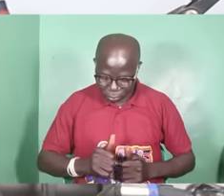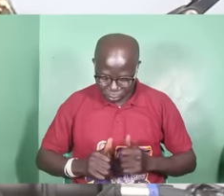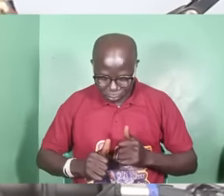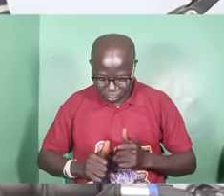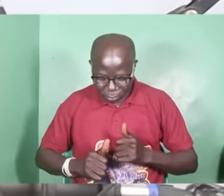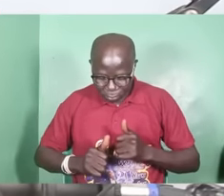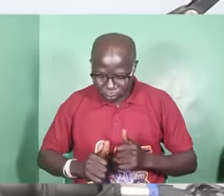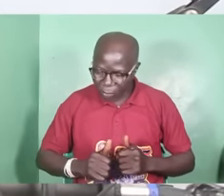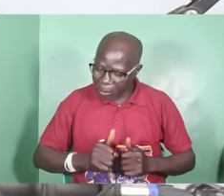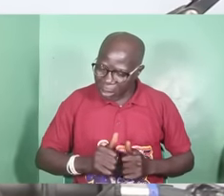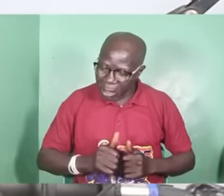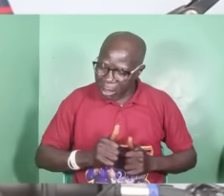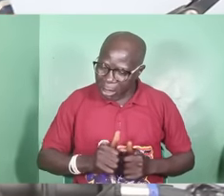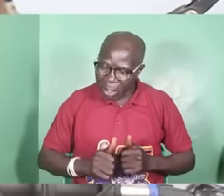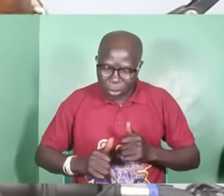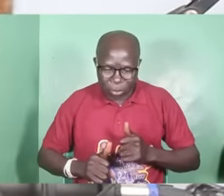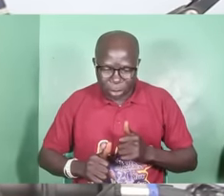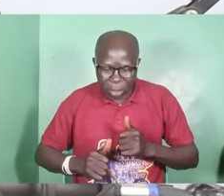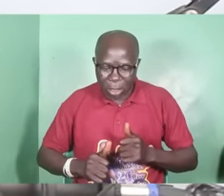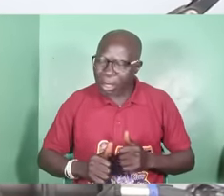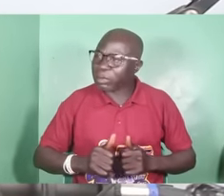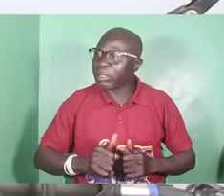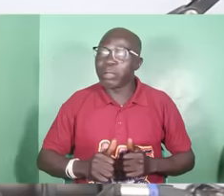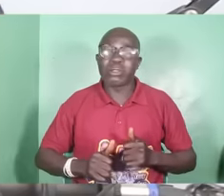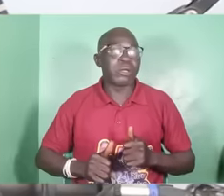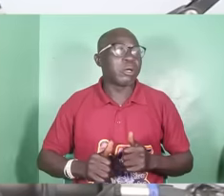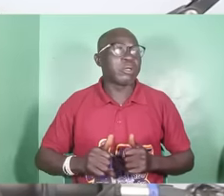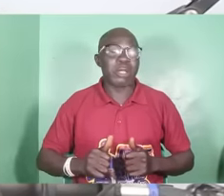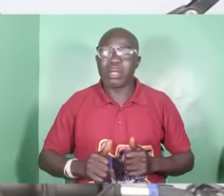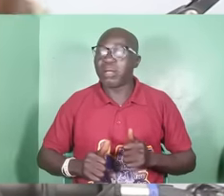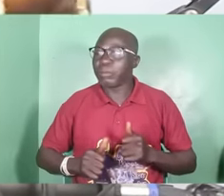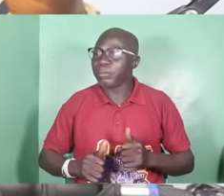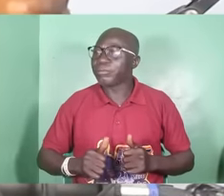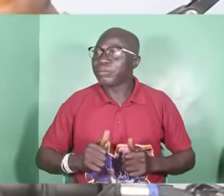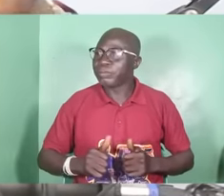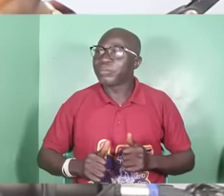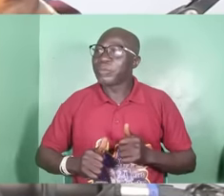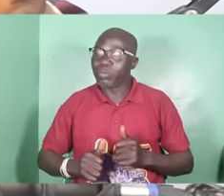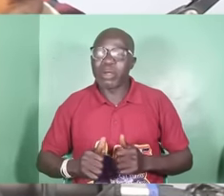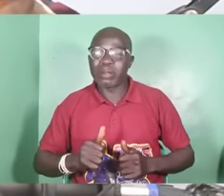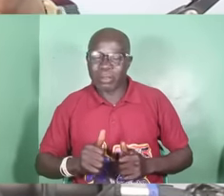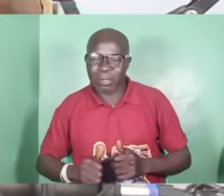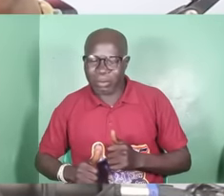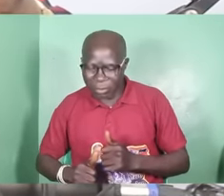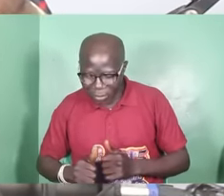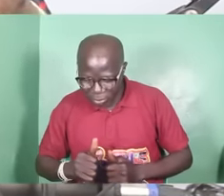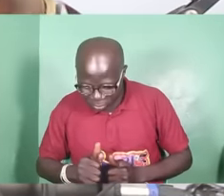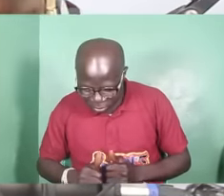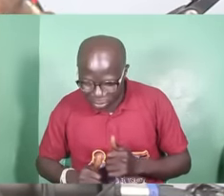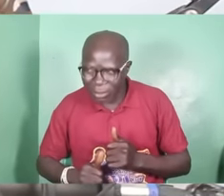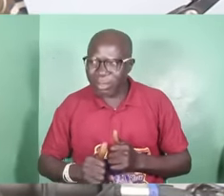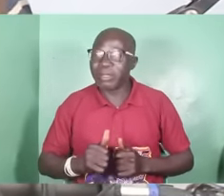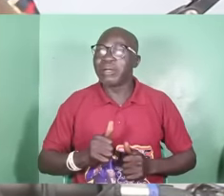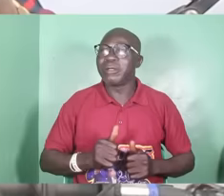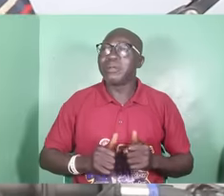ojo ye baba alanu mi e se ojo ye nipa ti aye ro pe o